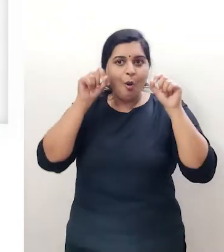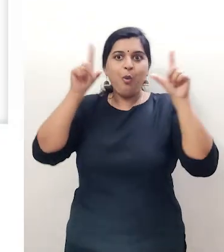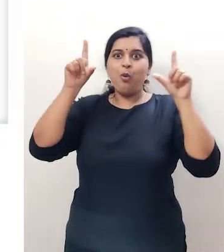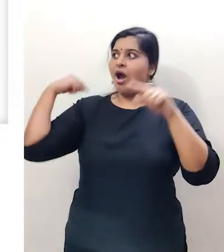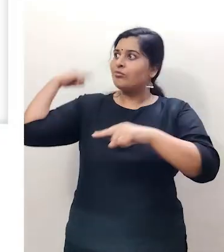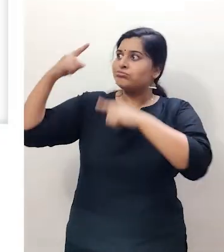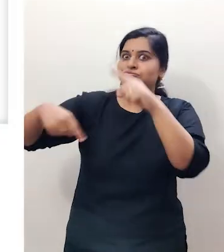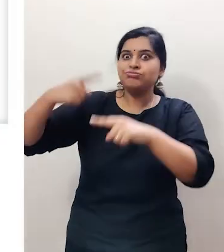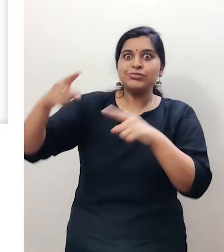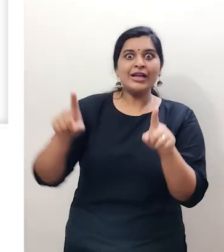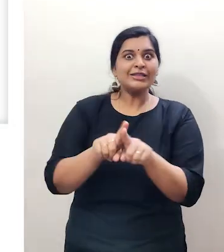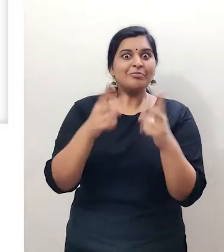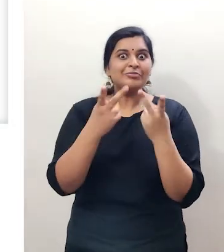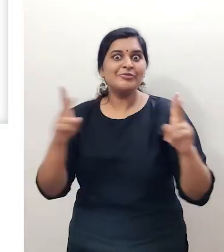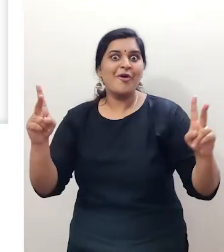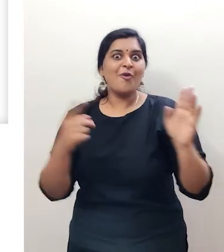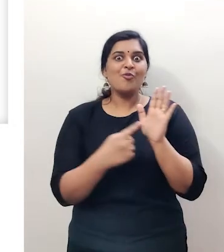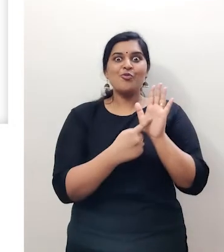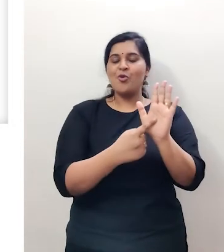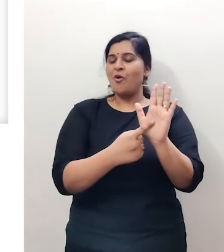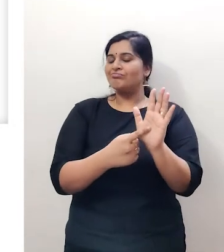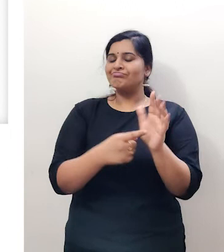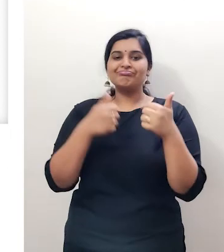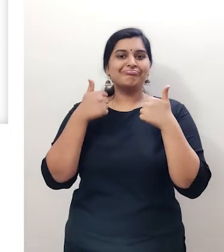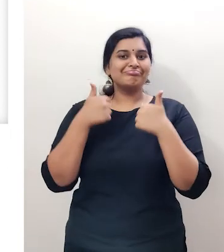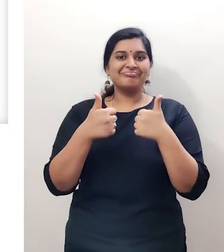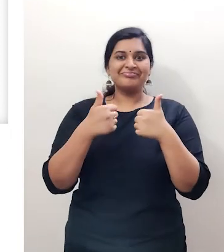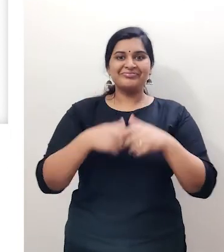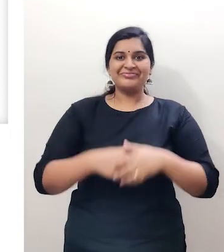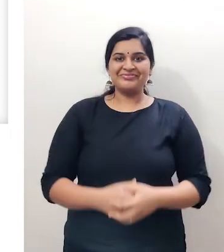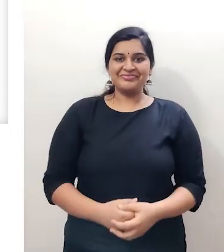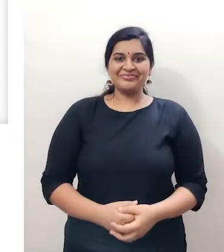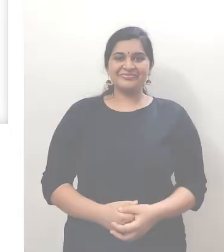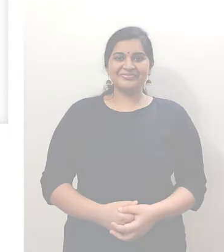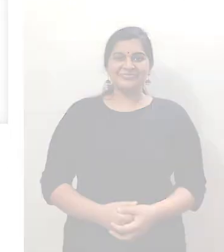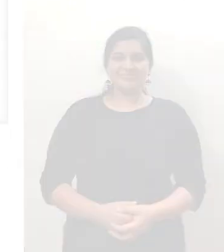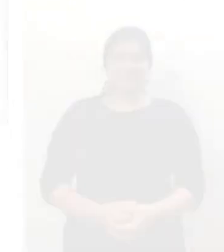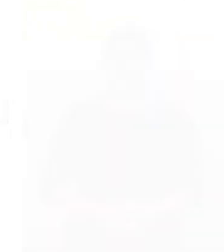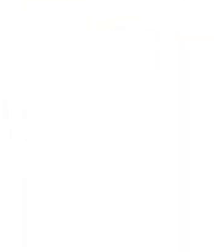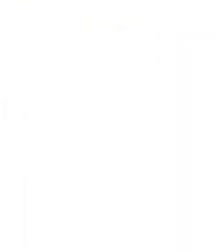What role and form will it take next? That is the surprise that art promises.